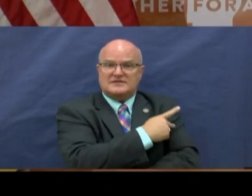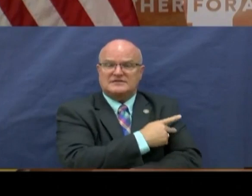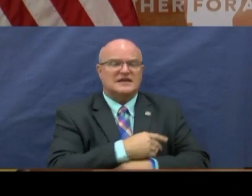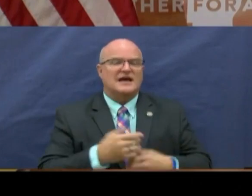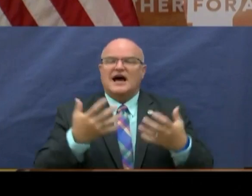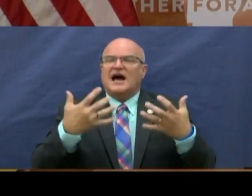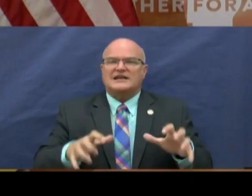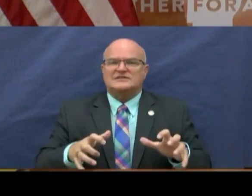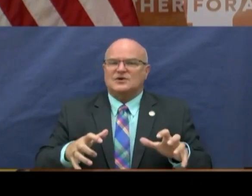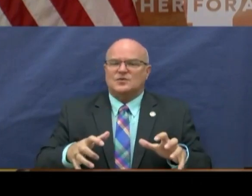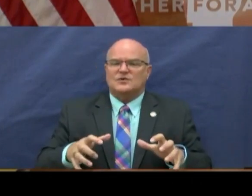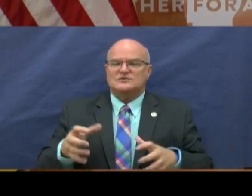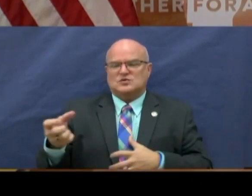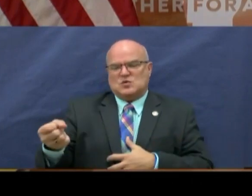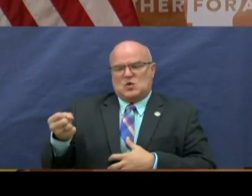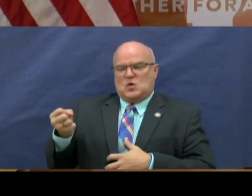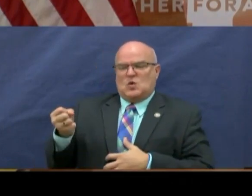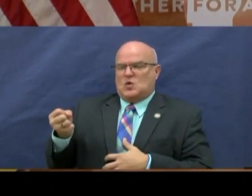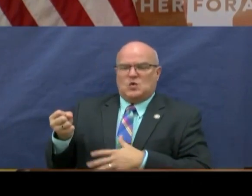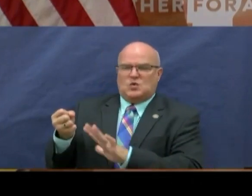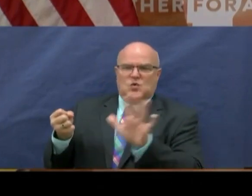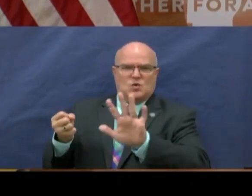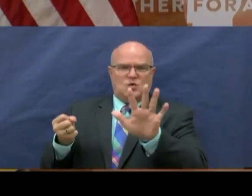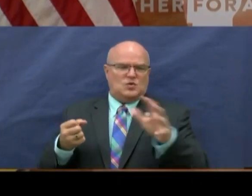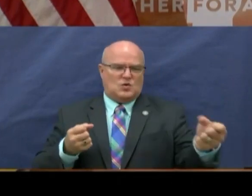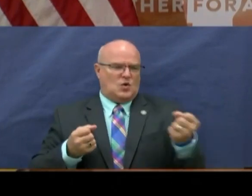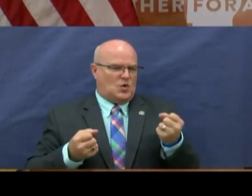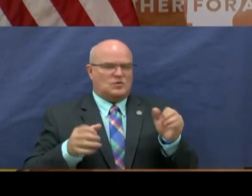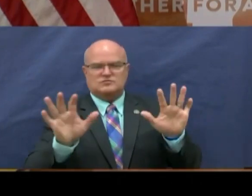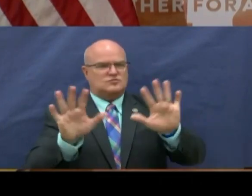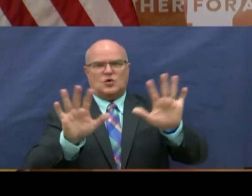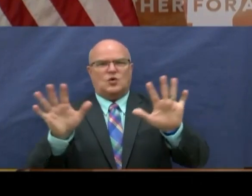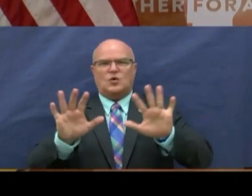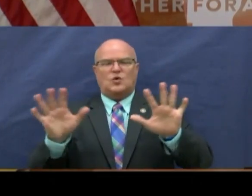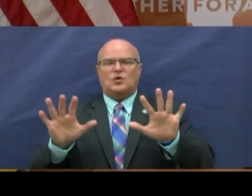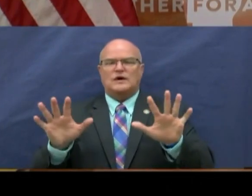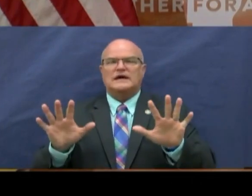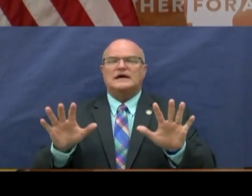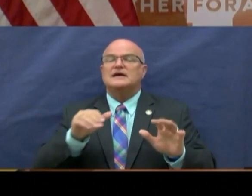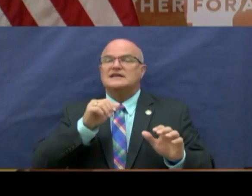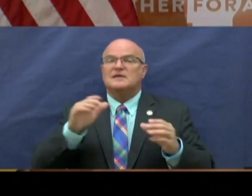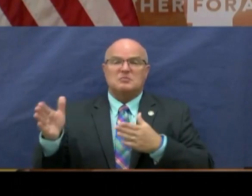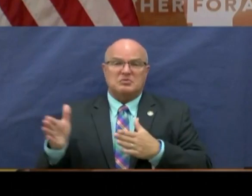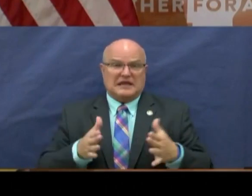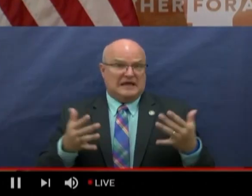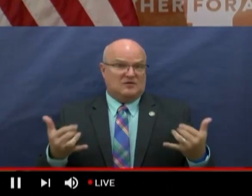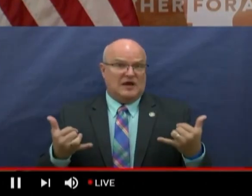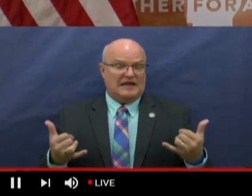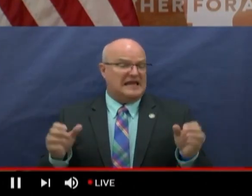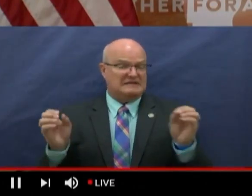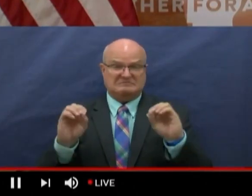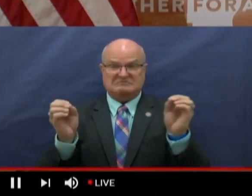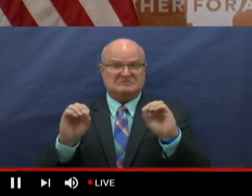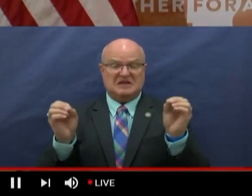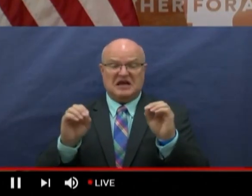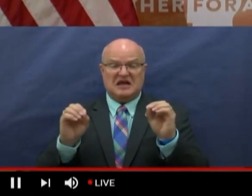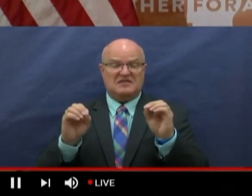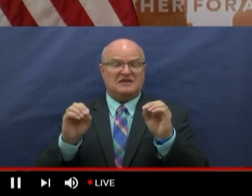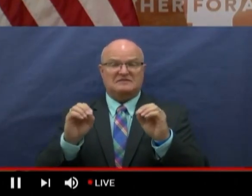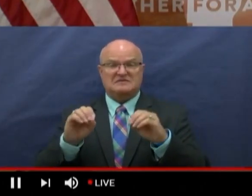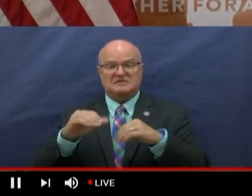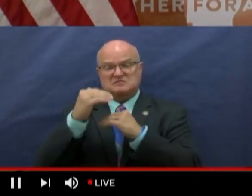have to cut back on either one of those. There's not any plan to put any